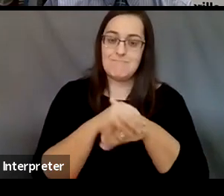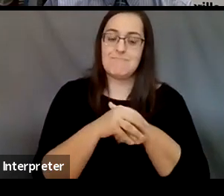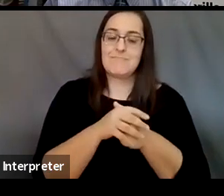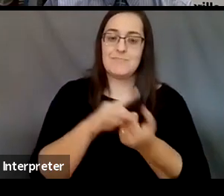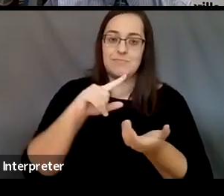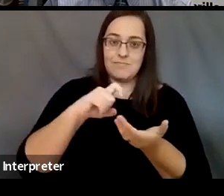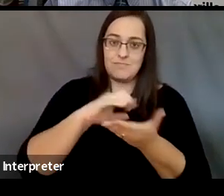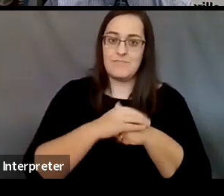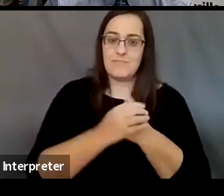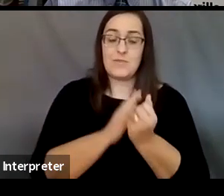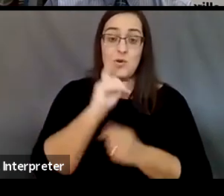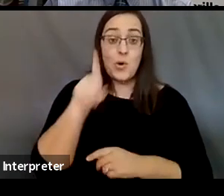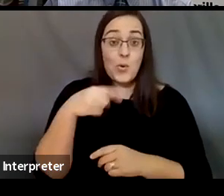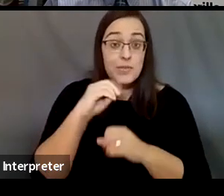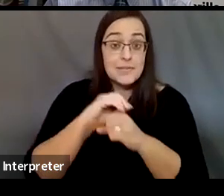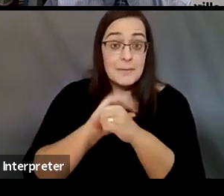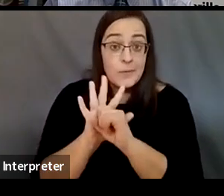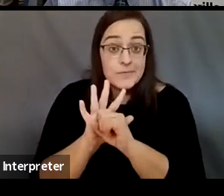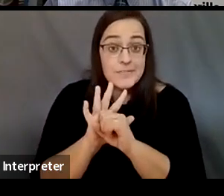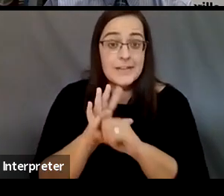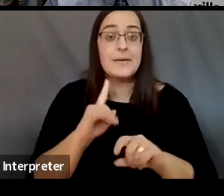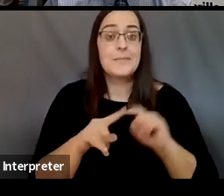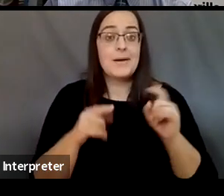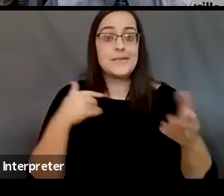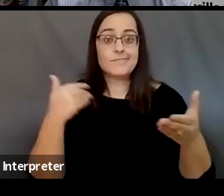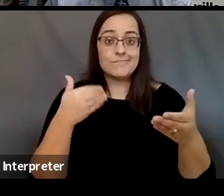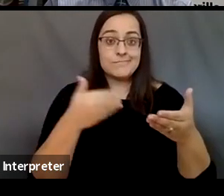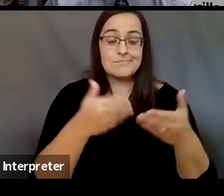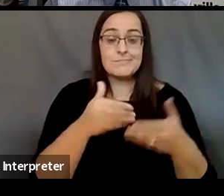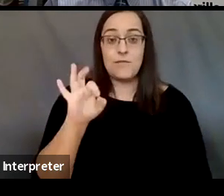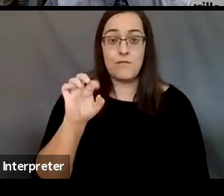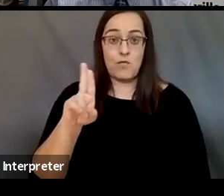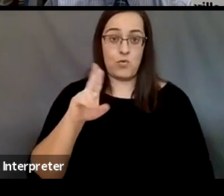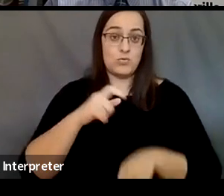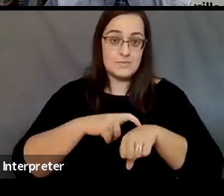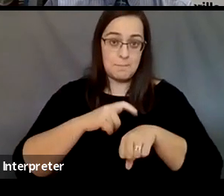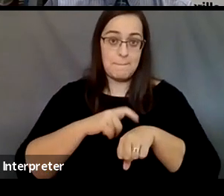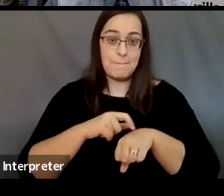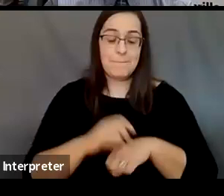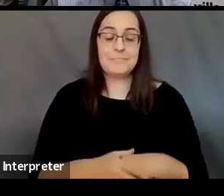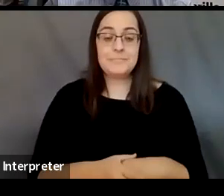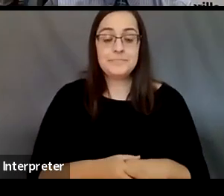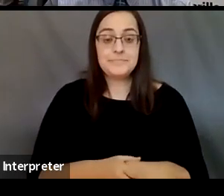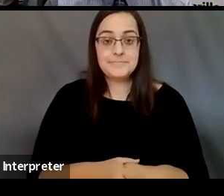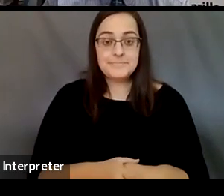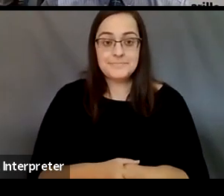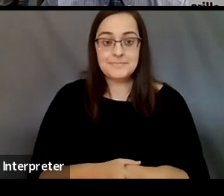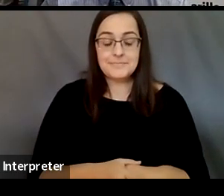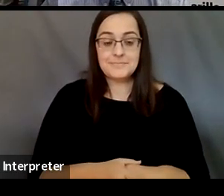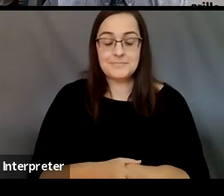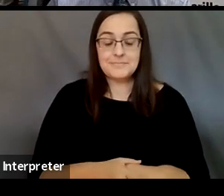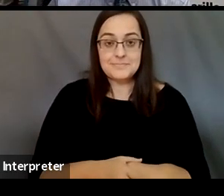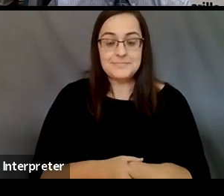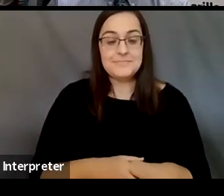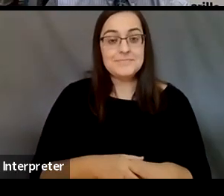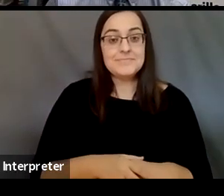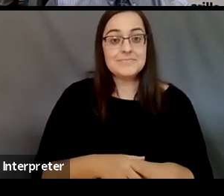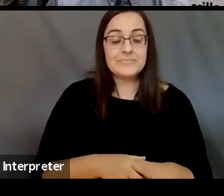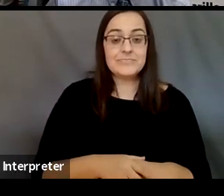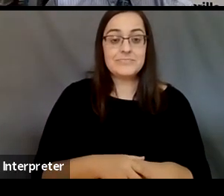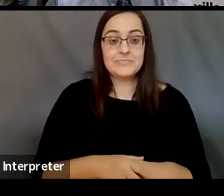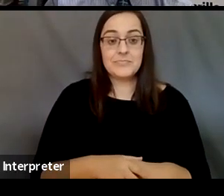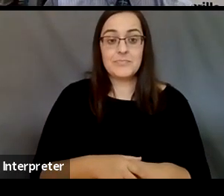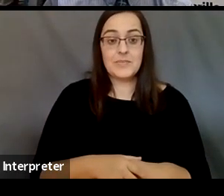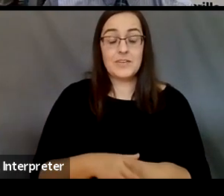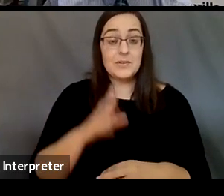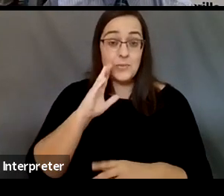not only for COVID, but also as we get into the influenza season. And that tethers me to is for our